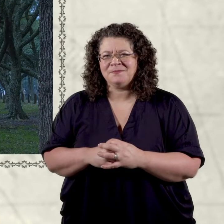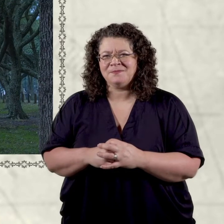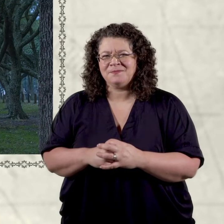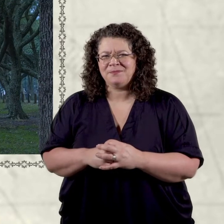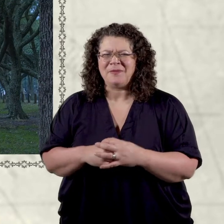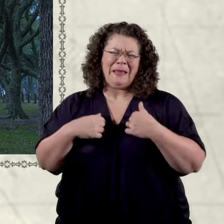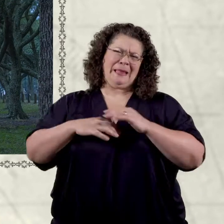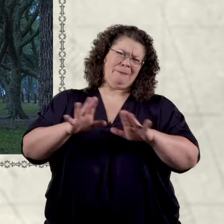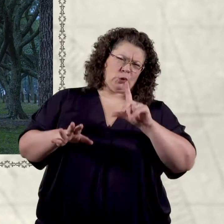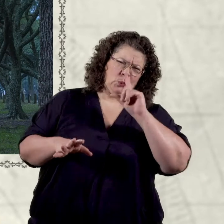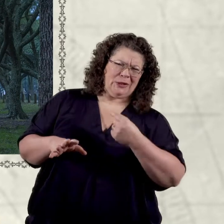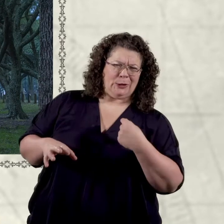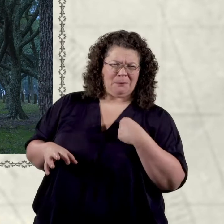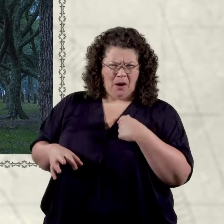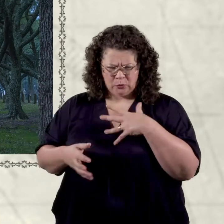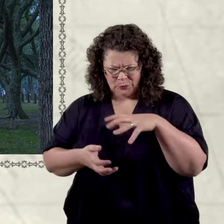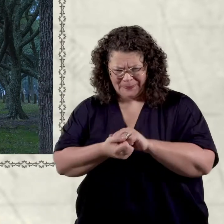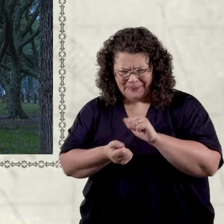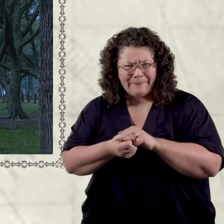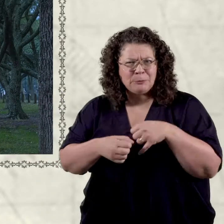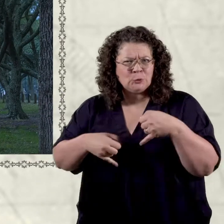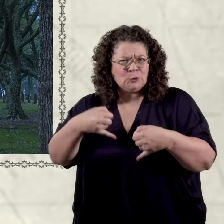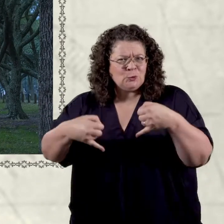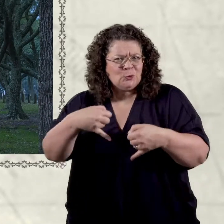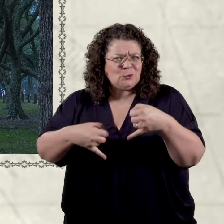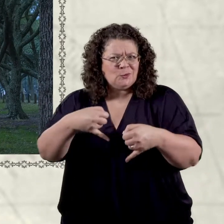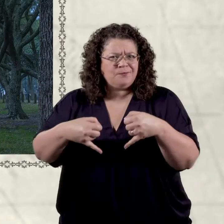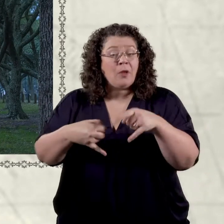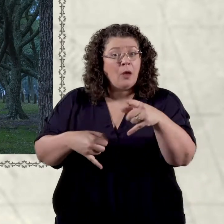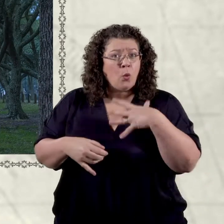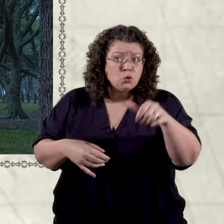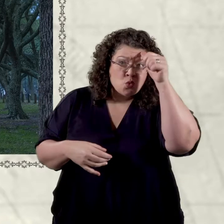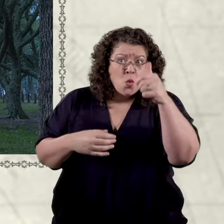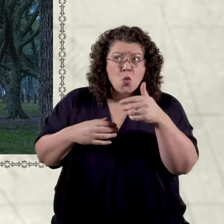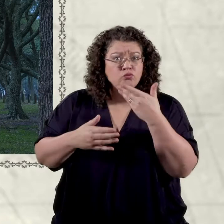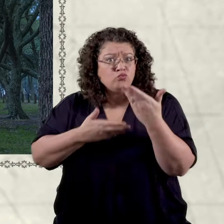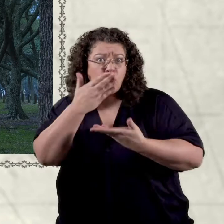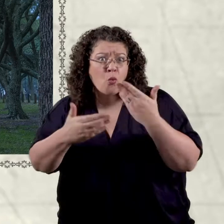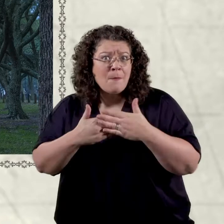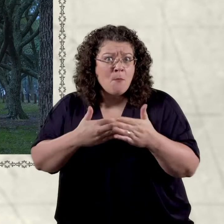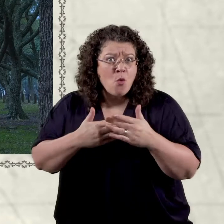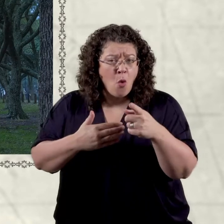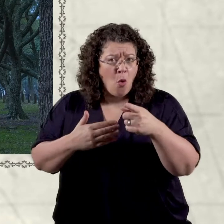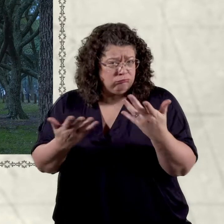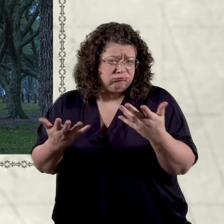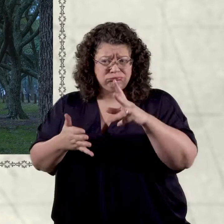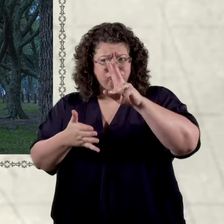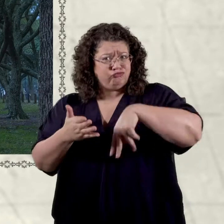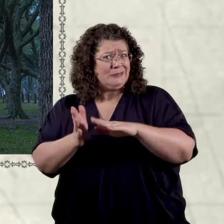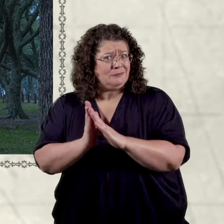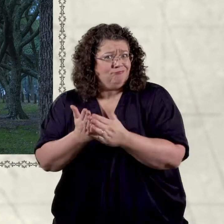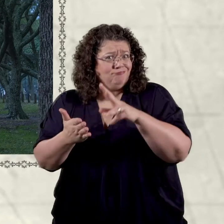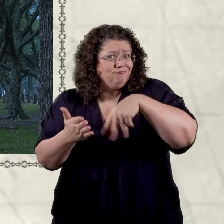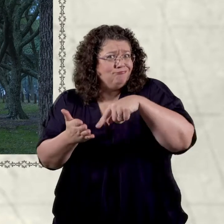I'm not a witch, but I'm going to keep these shoes. And if you want to know more about what happens in the story, all you need to